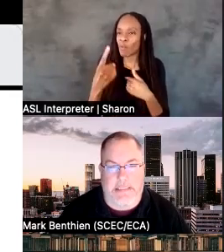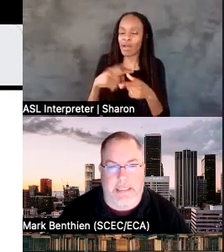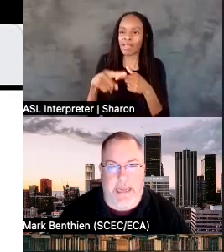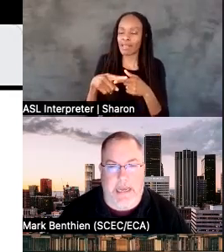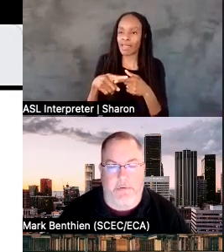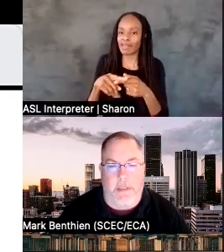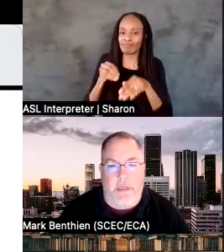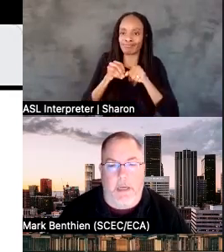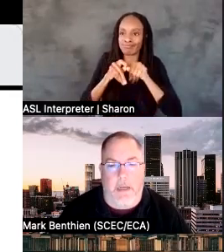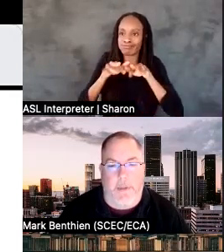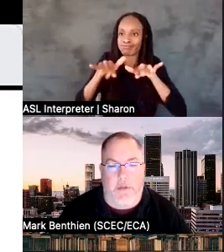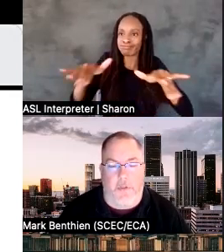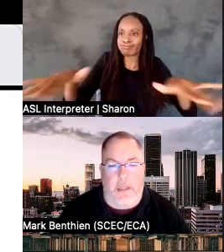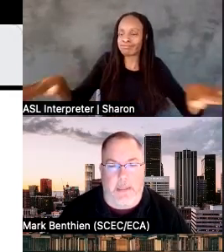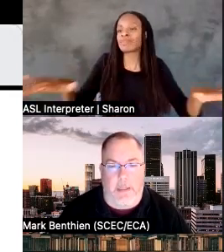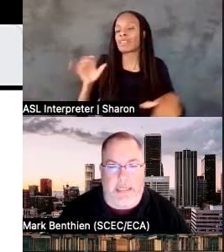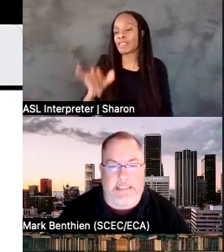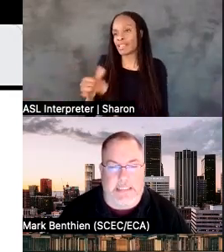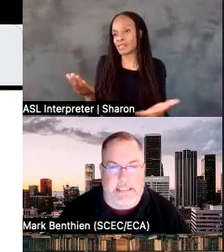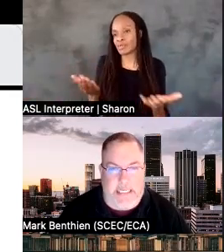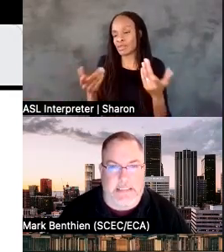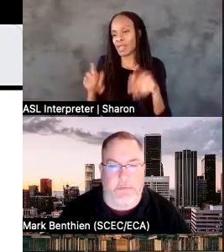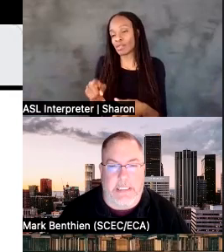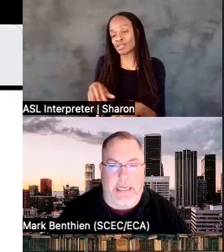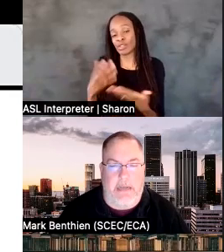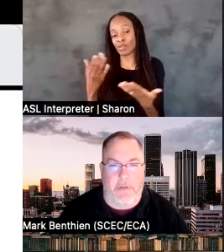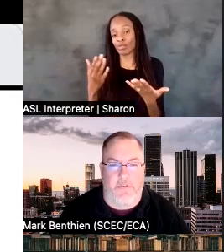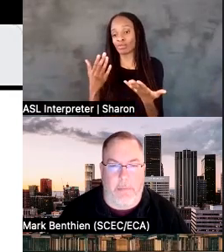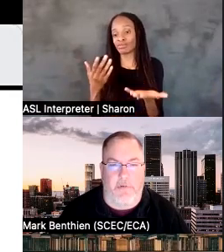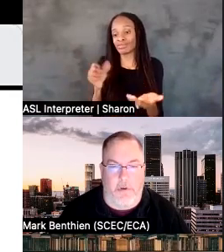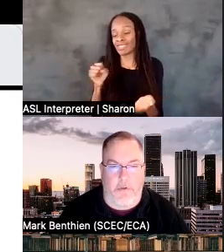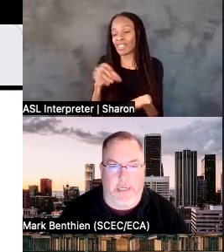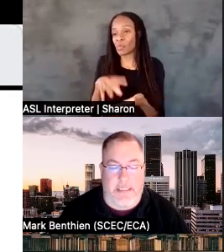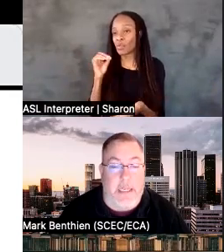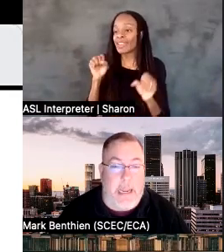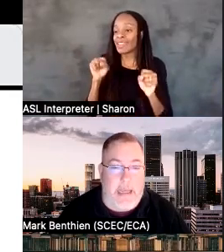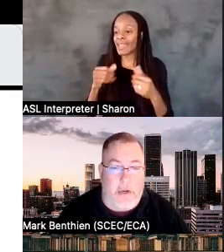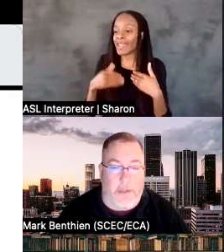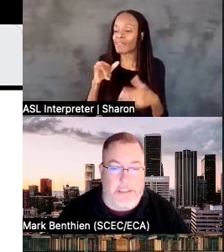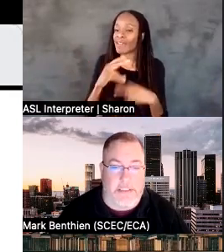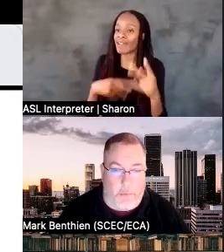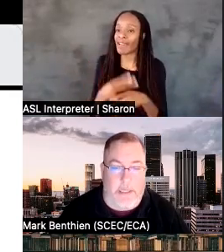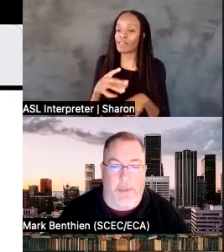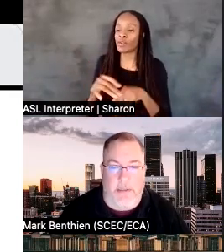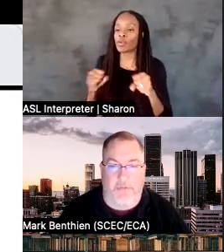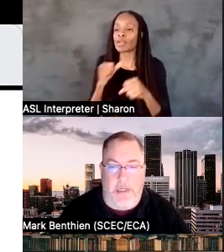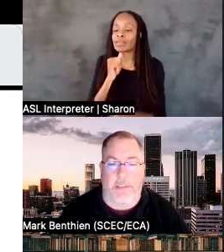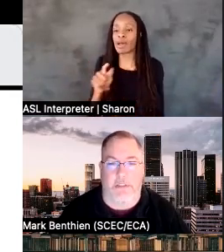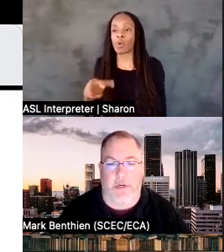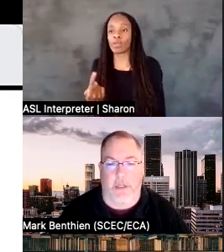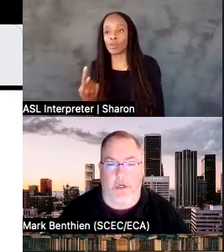we basically have. And so the lesson is, yes, we can have these types of earthquakes, and not only just the one, but